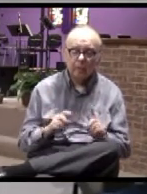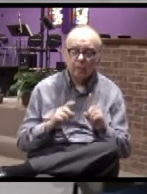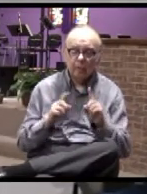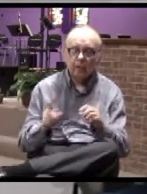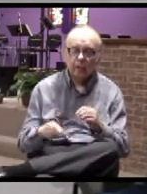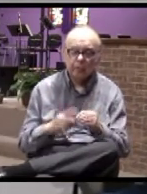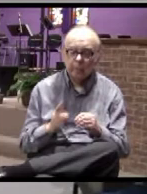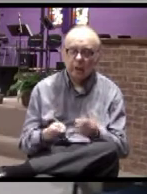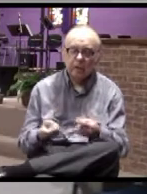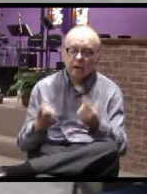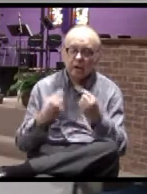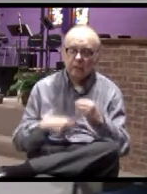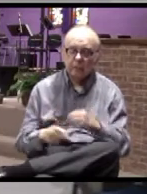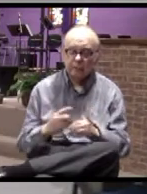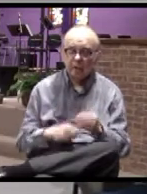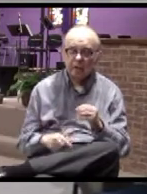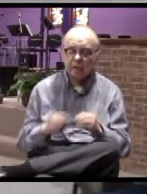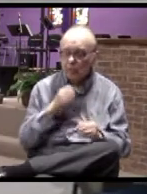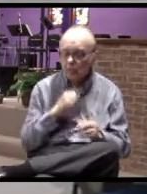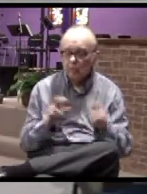around.